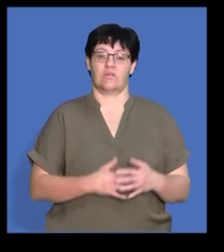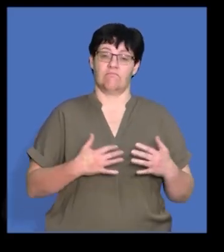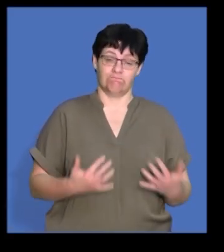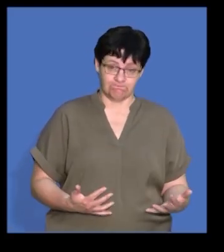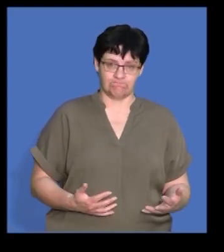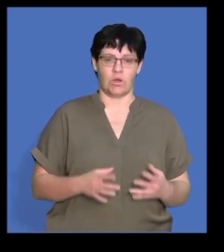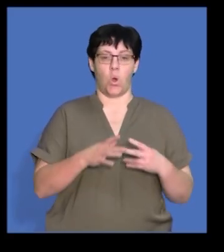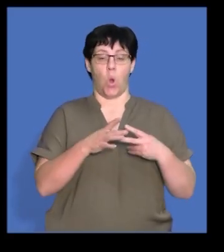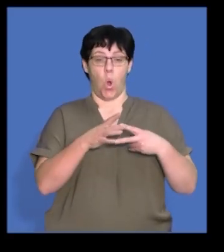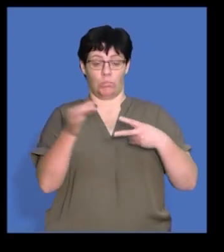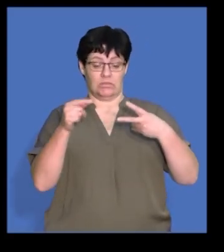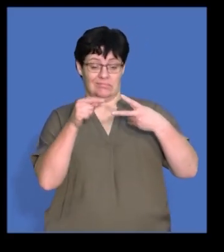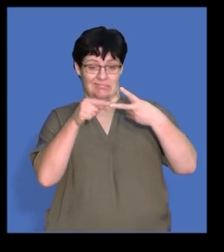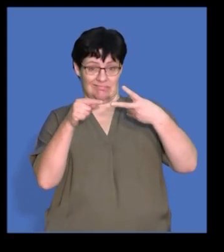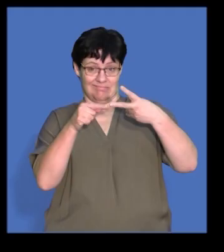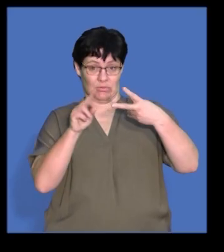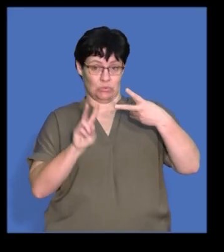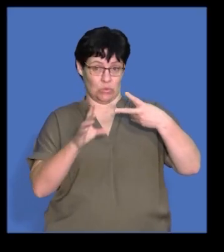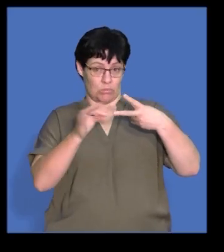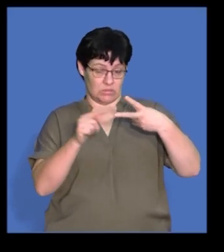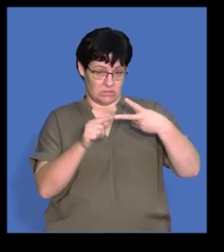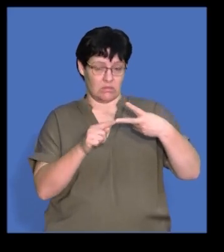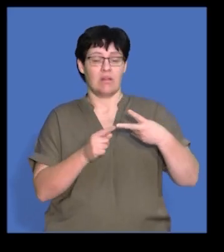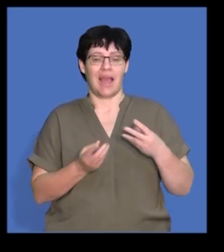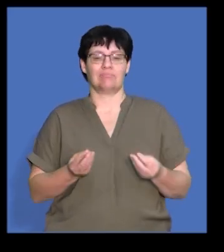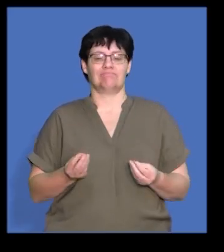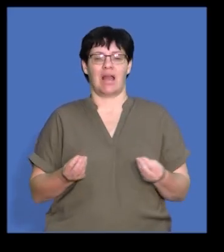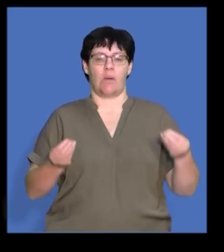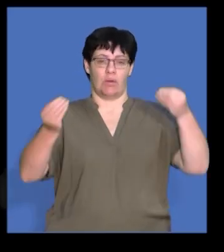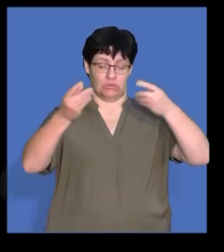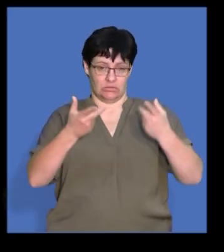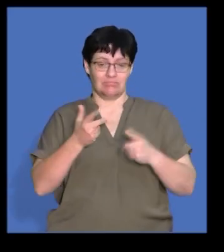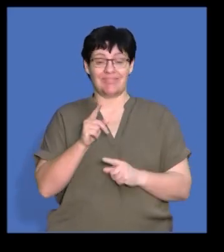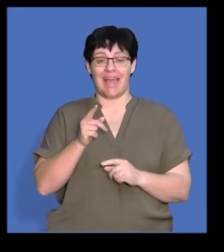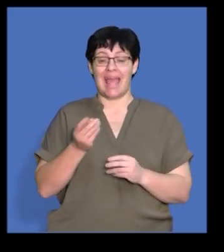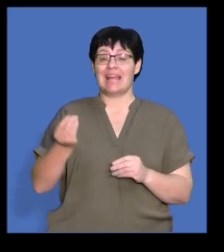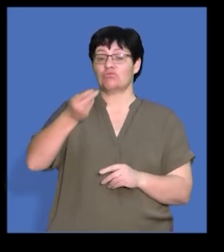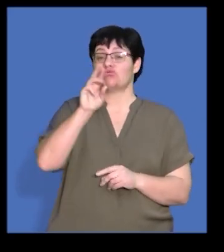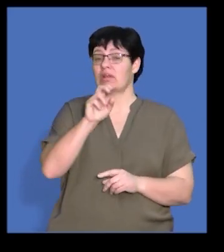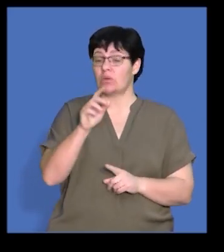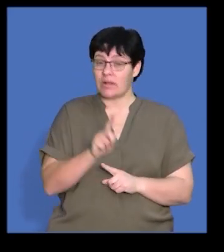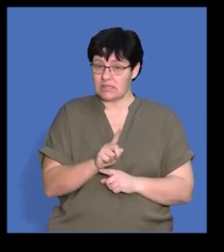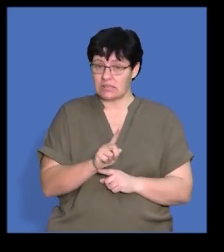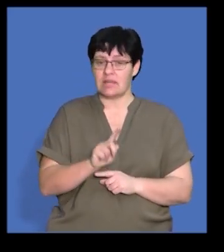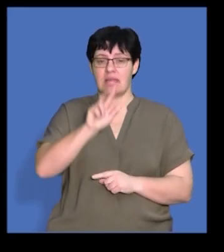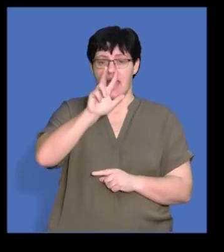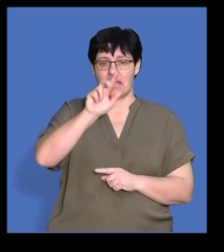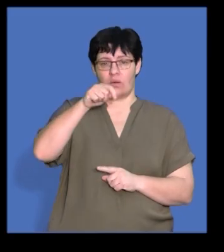so option 2, we're now going to calculate this interest rate, add this interest, and the interest rate